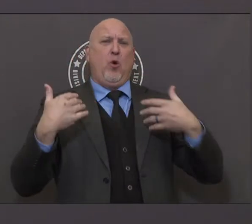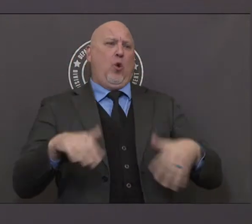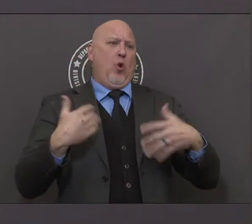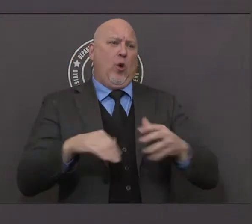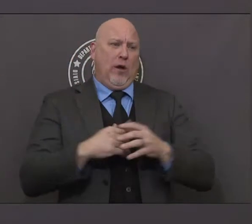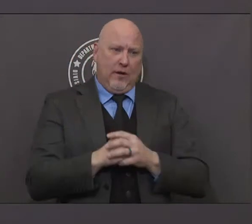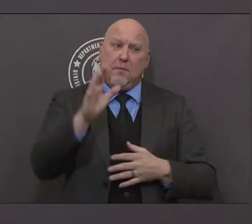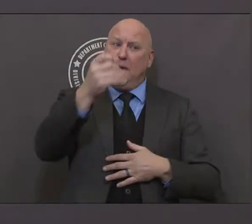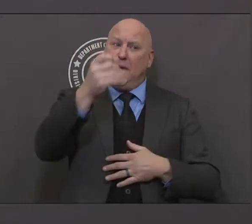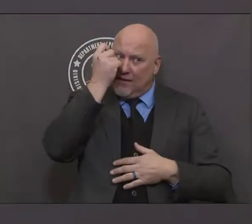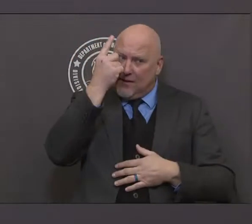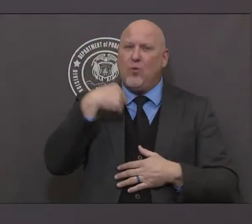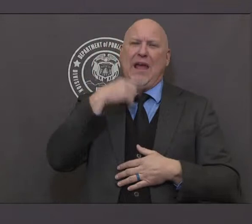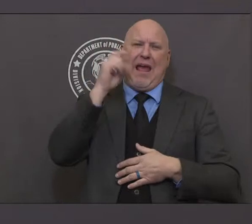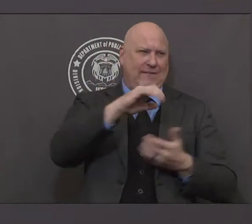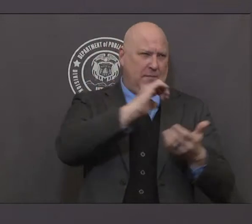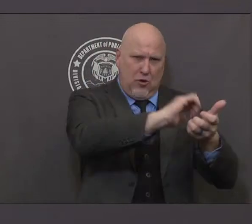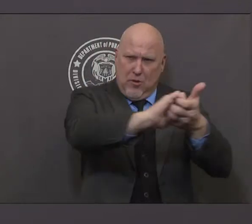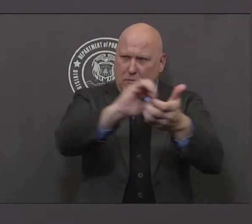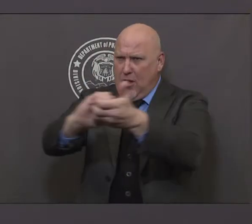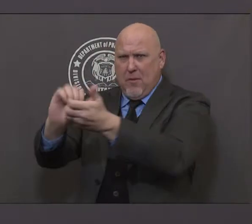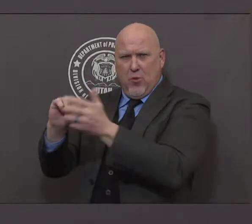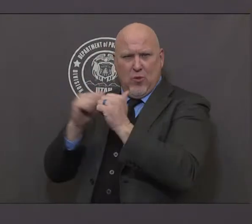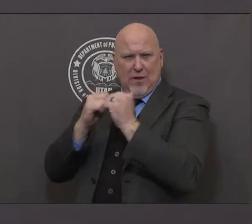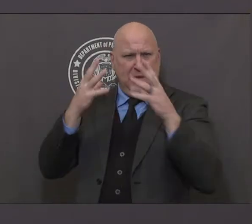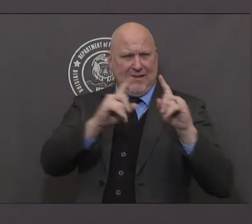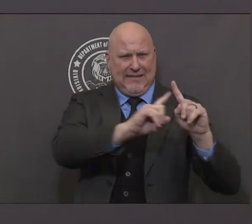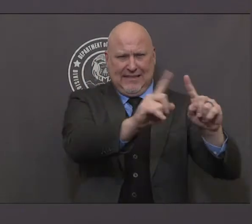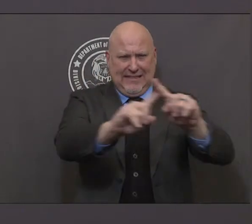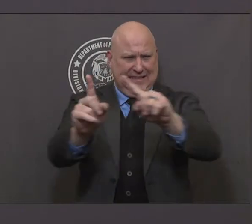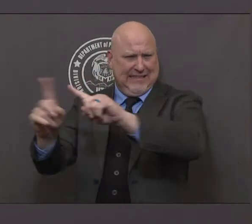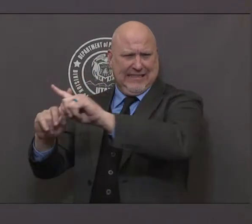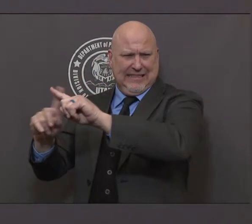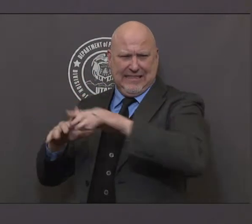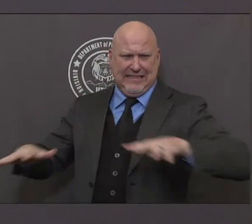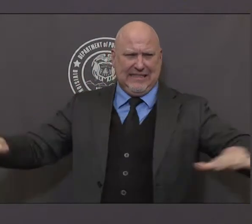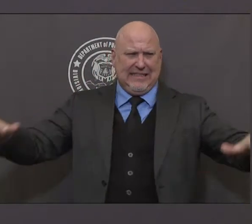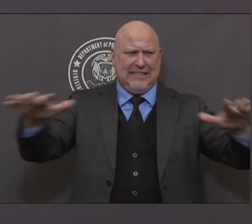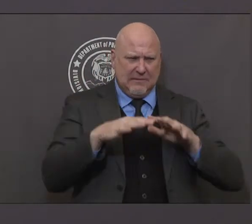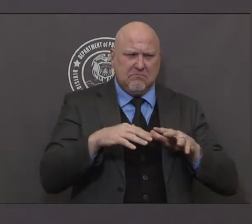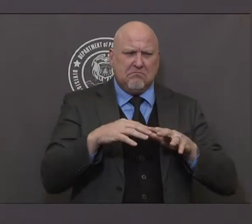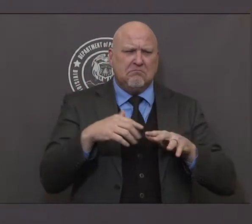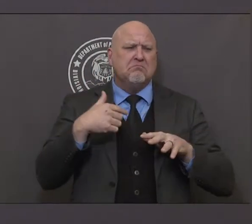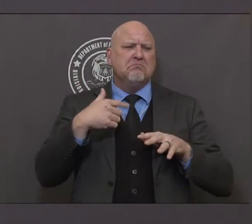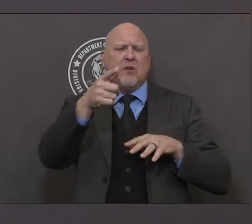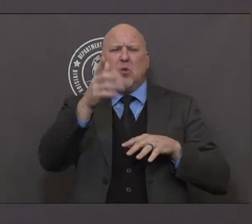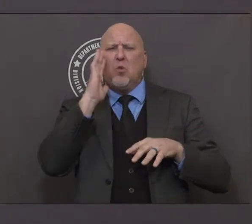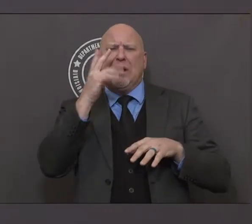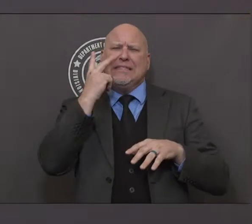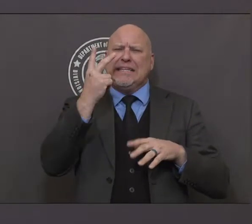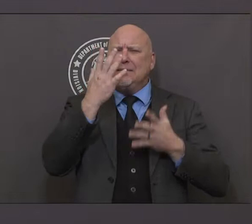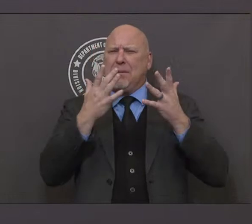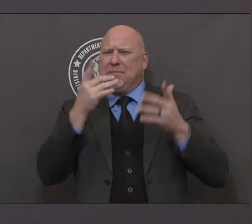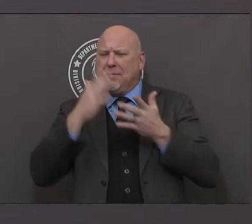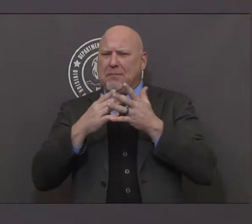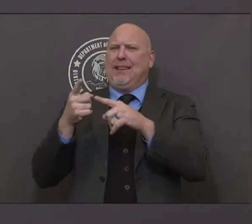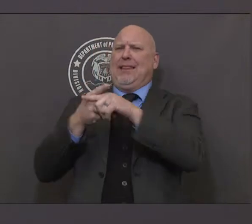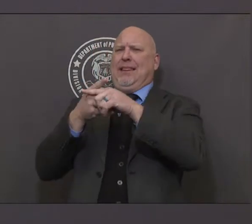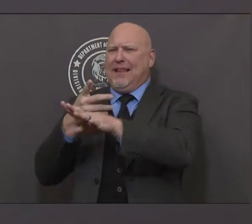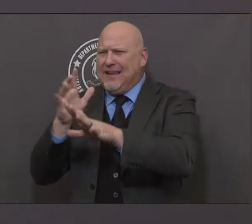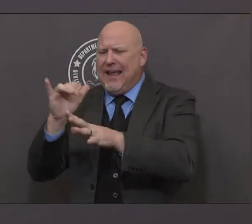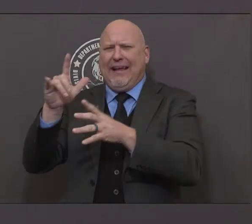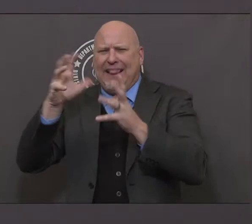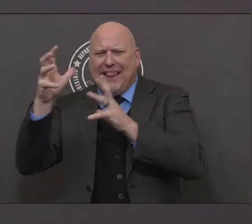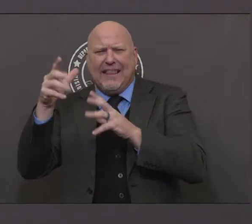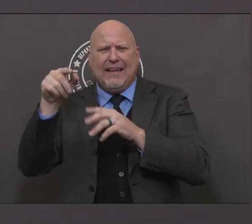be scheduling issues. There will be different schedulers for all kinds of different partners. There will be